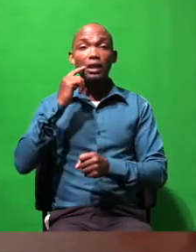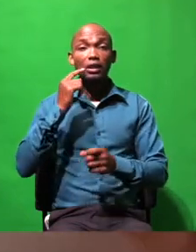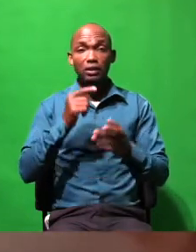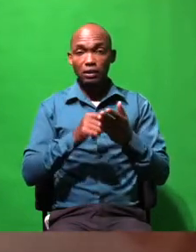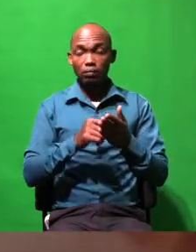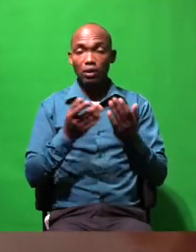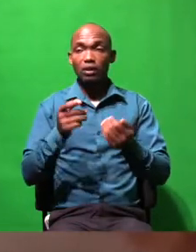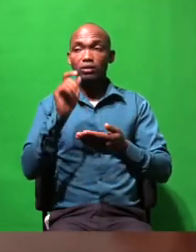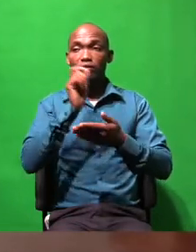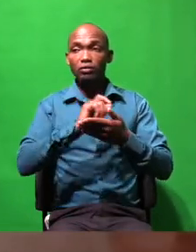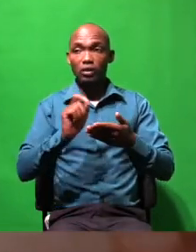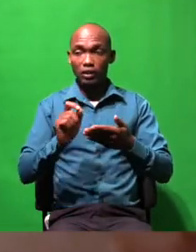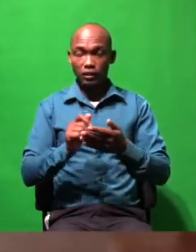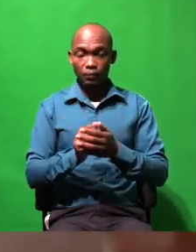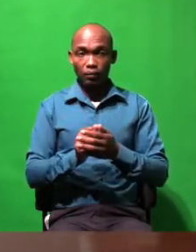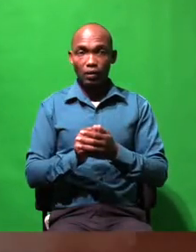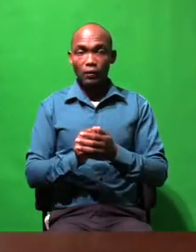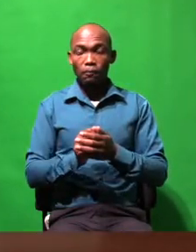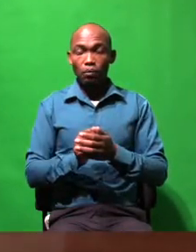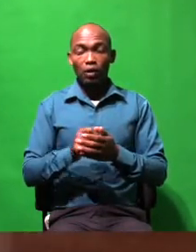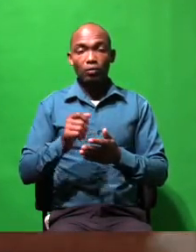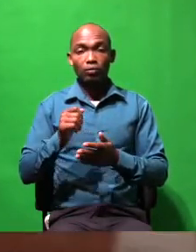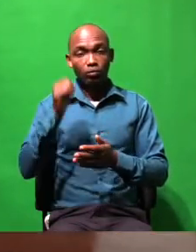a note first. As we said,